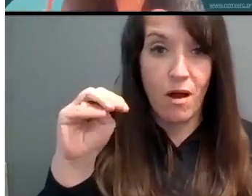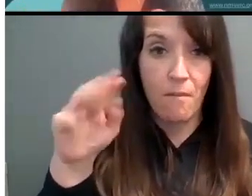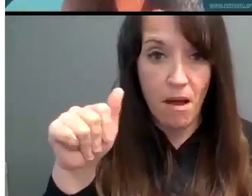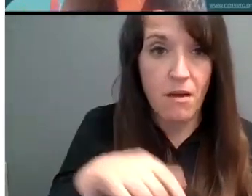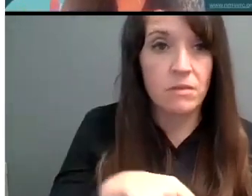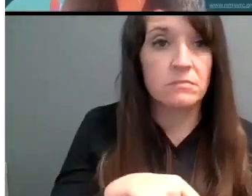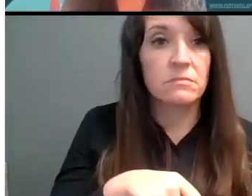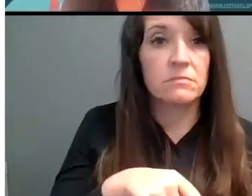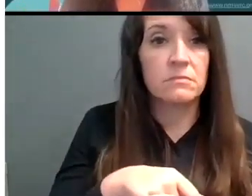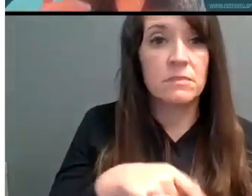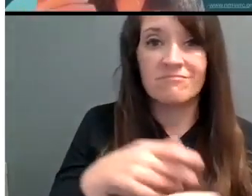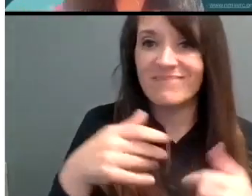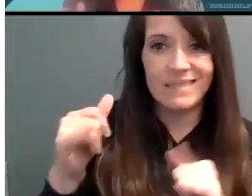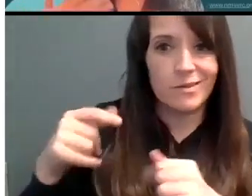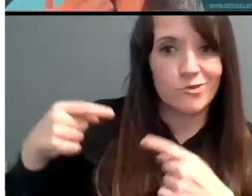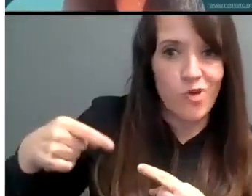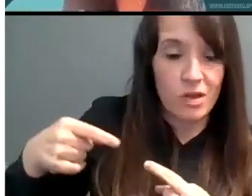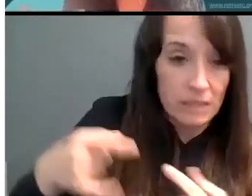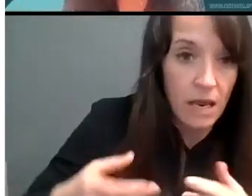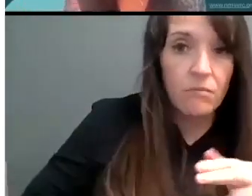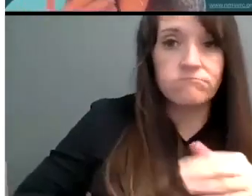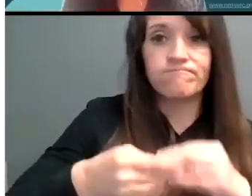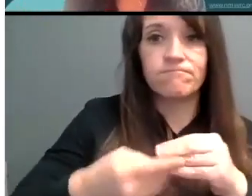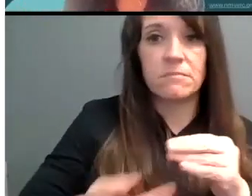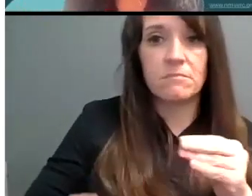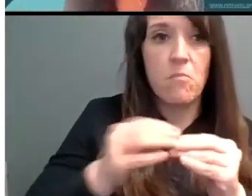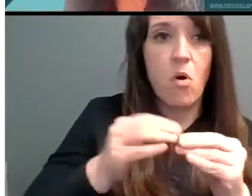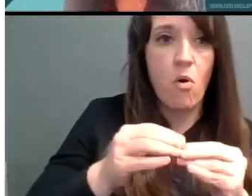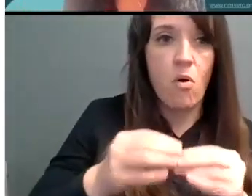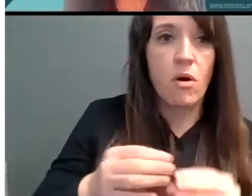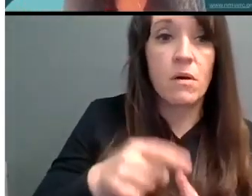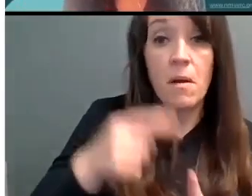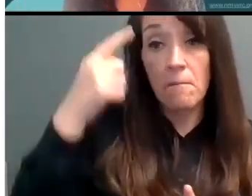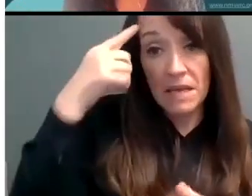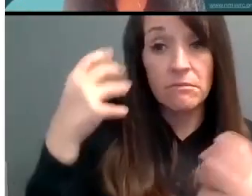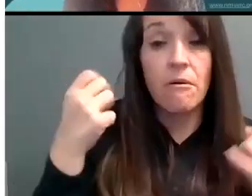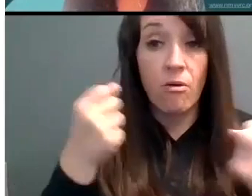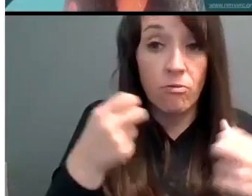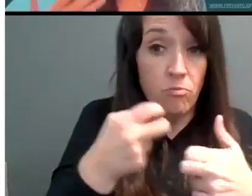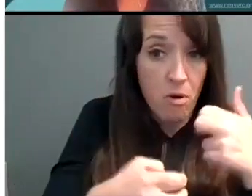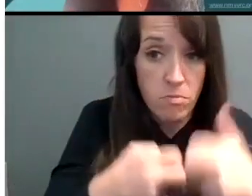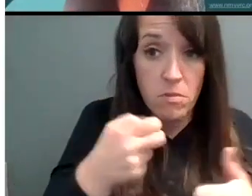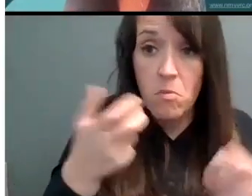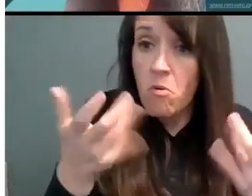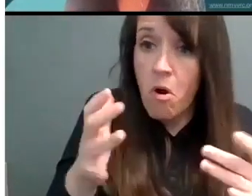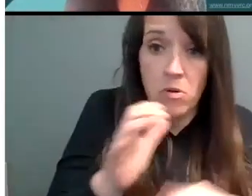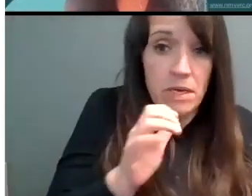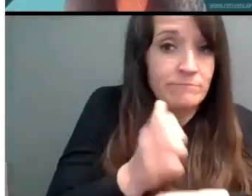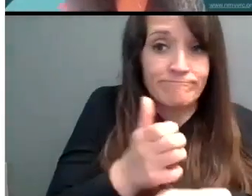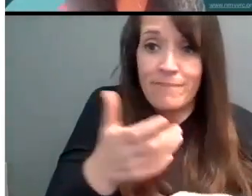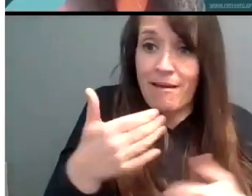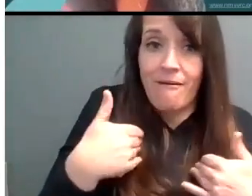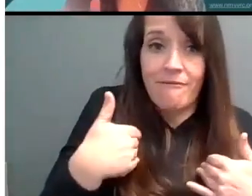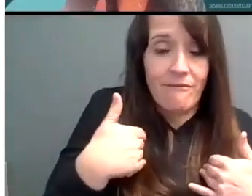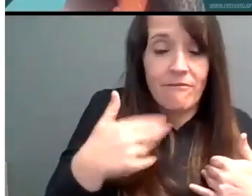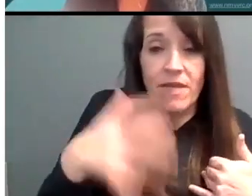And some difficulties with coping, for instance, using alcohol, substances can increase risk.